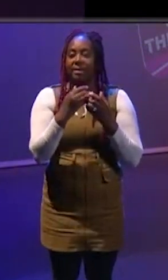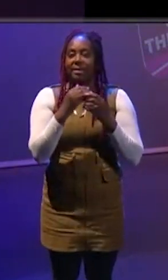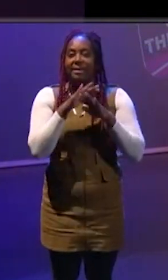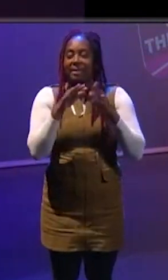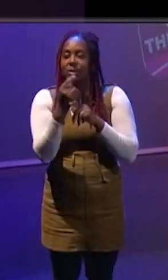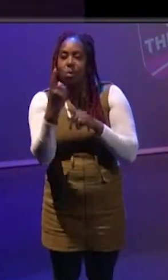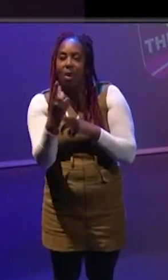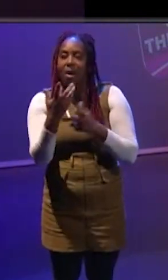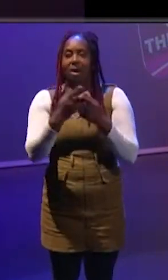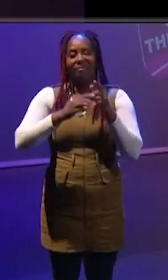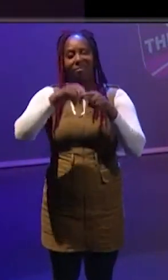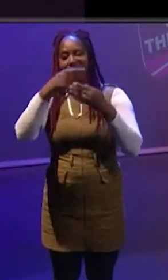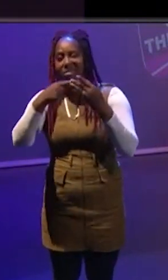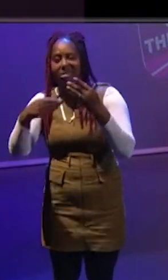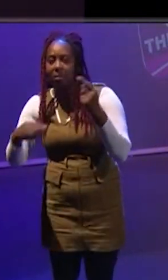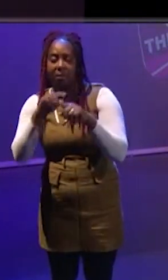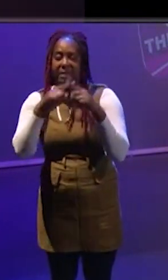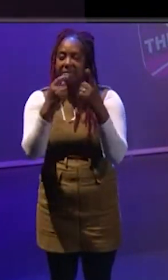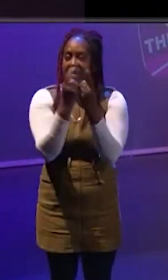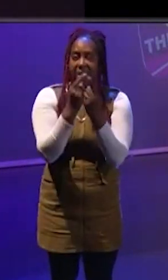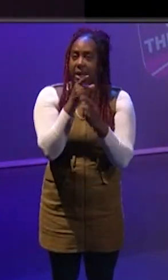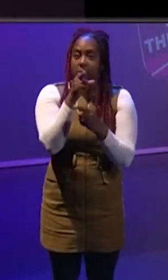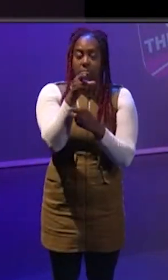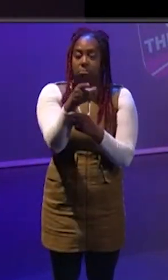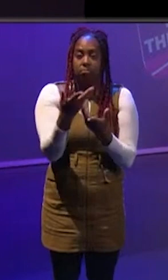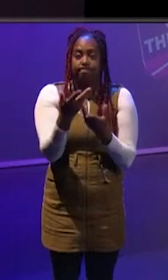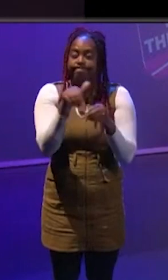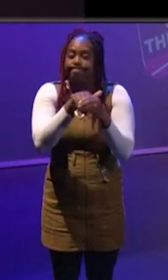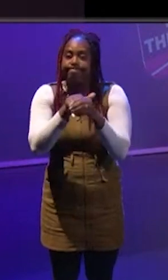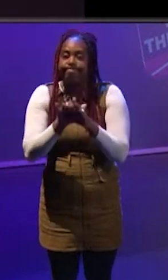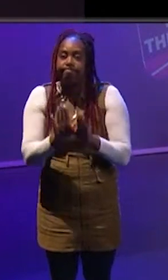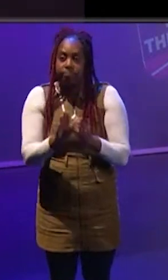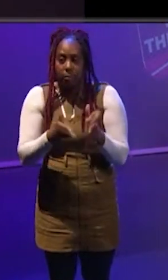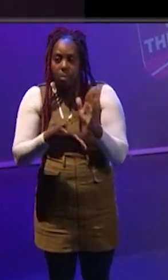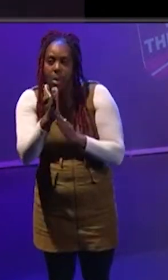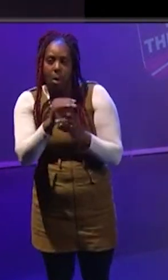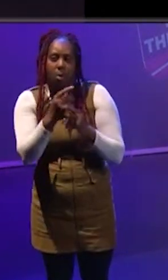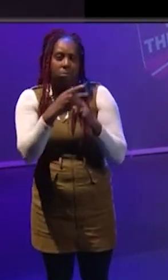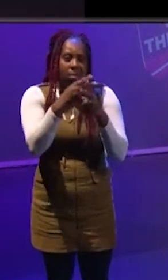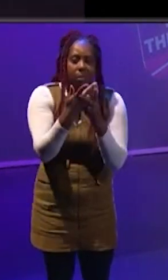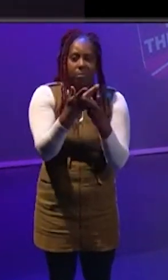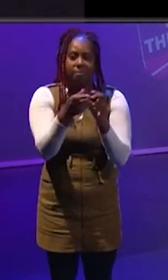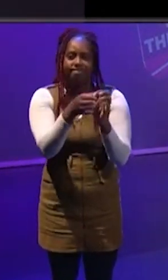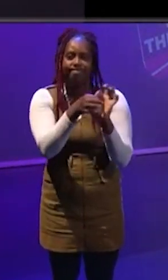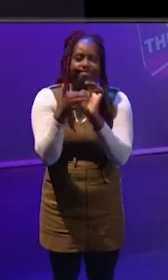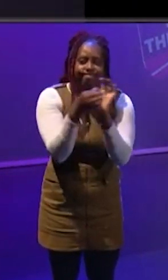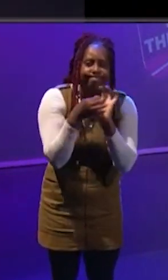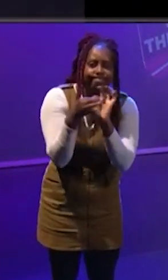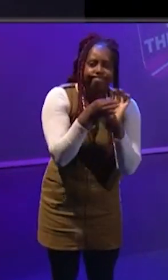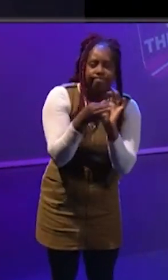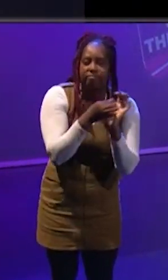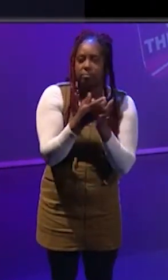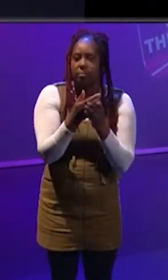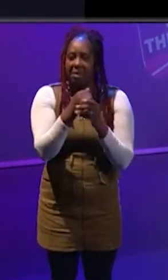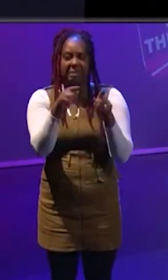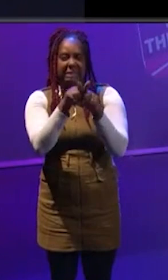Young Producers, lots of different things that you can go to and meet a network of other like-minded people.